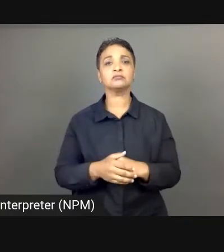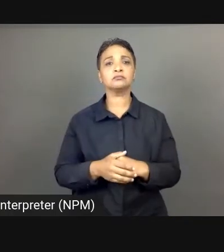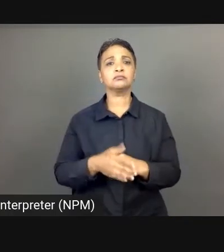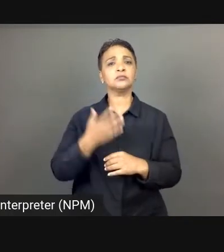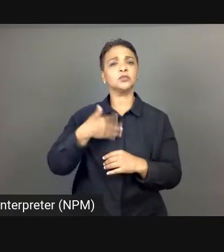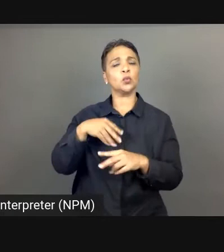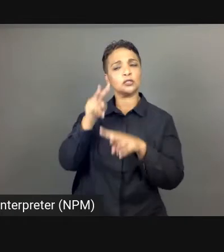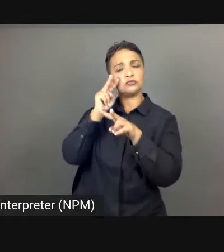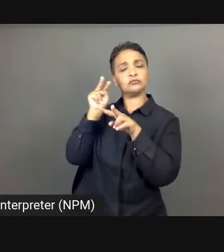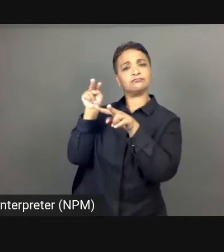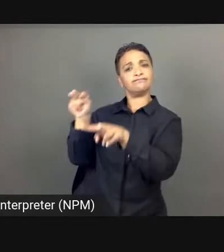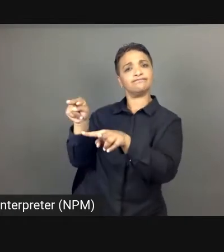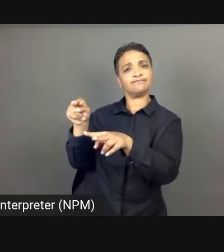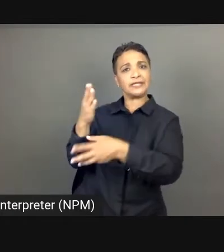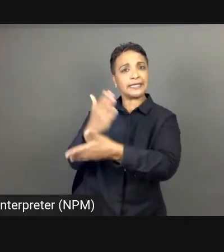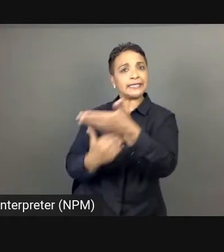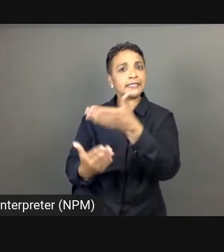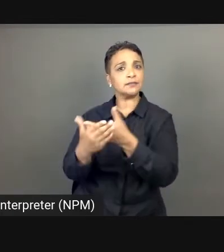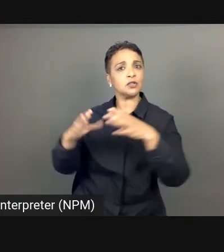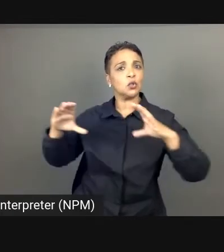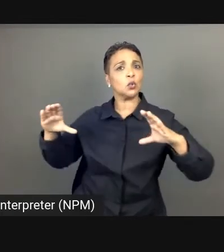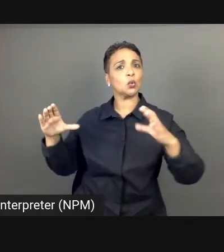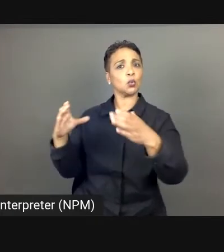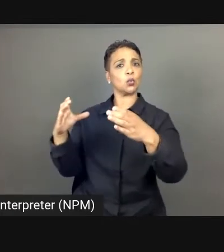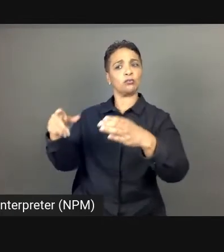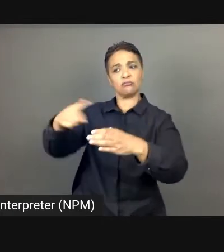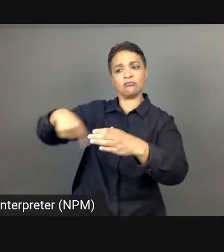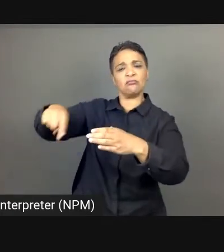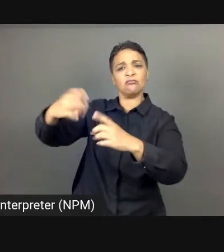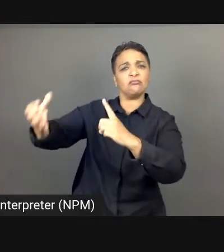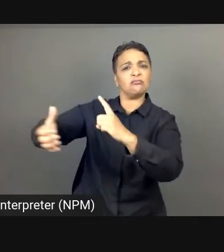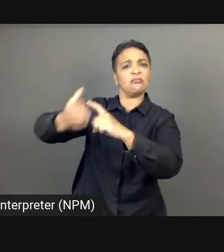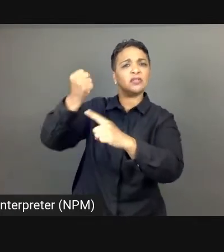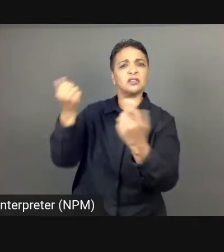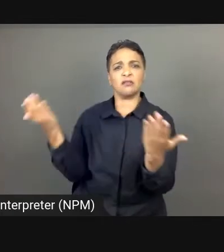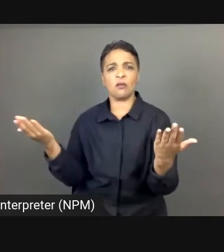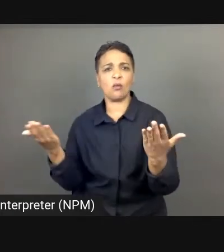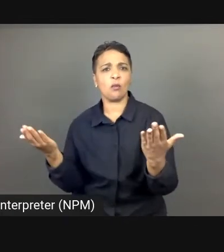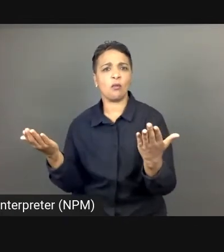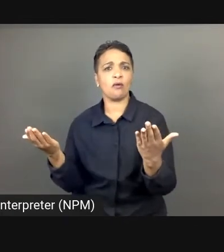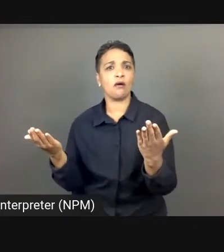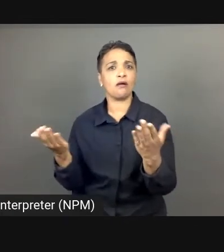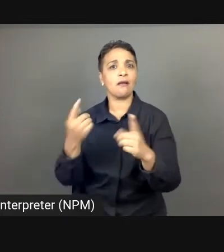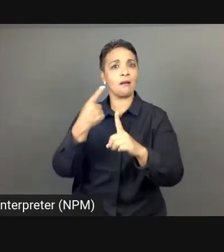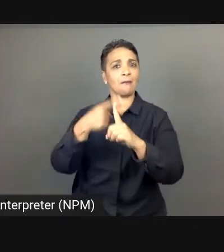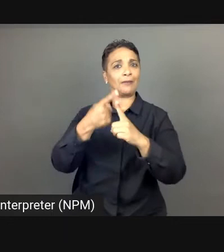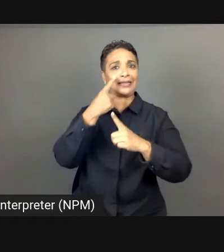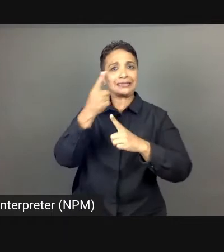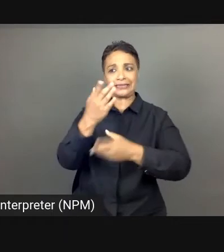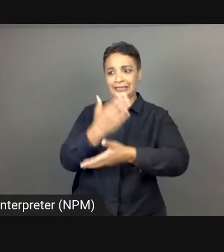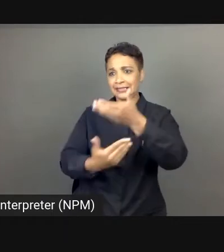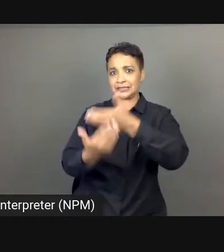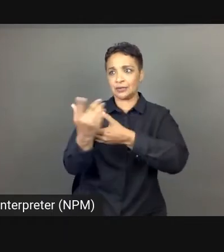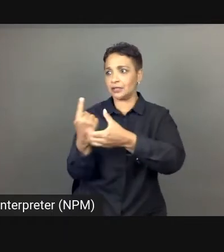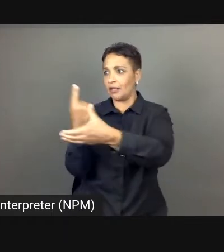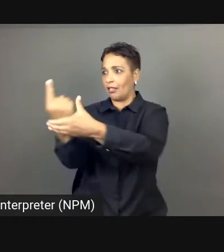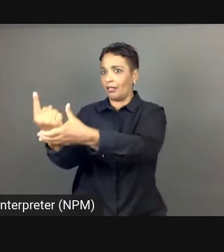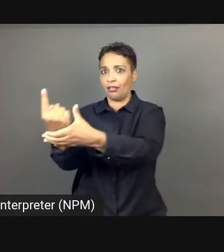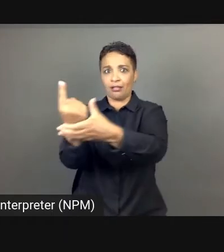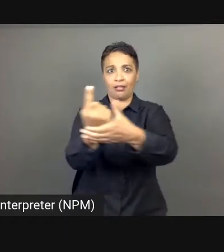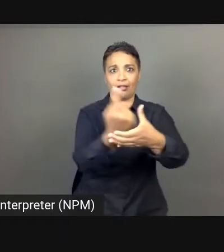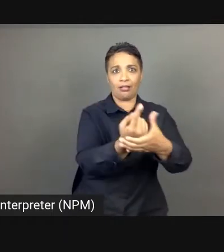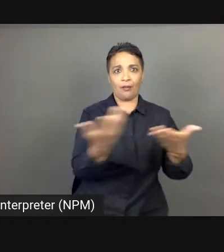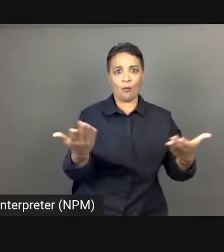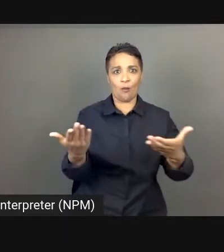movement achieved so far, or where is the space for our identity, nothing about us without